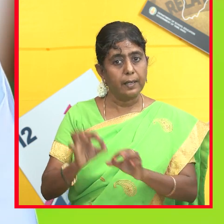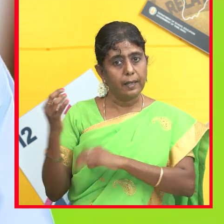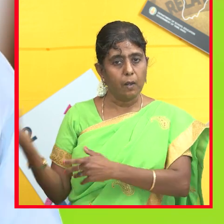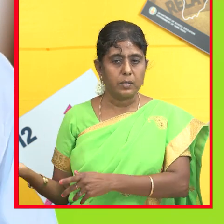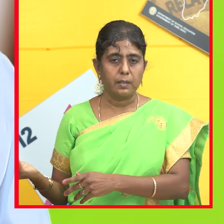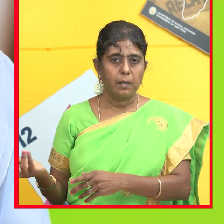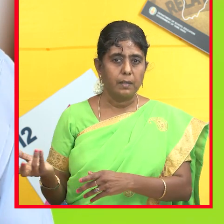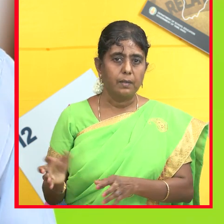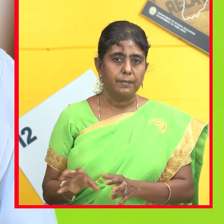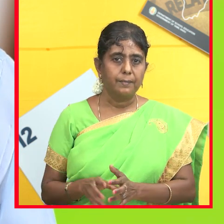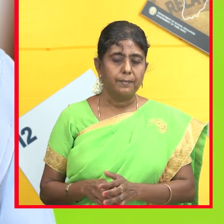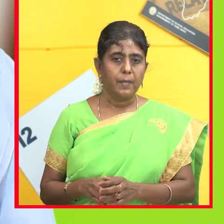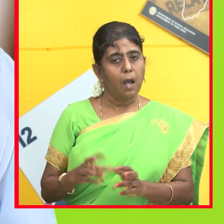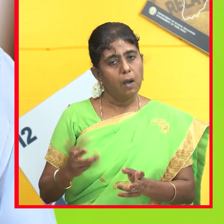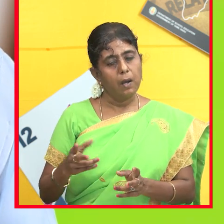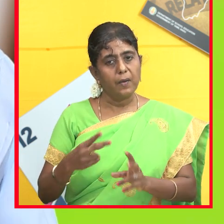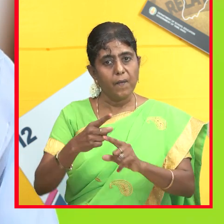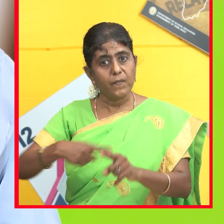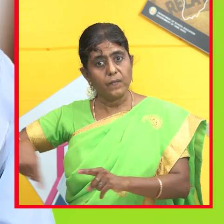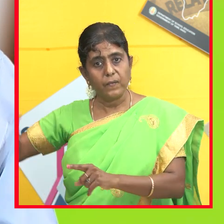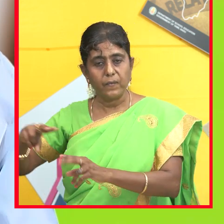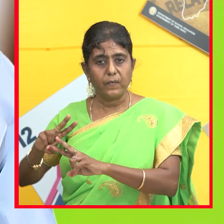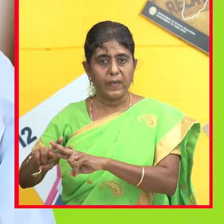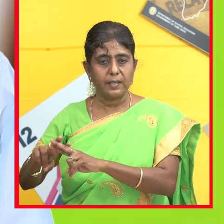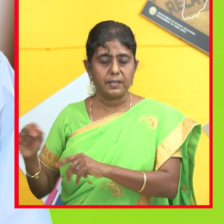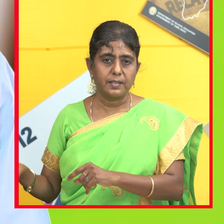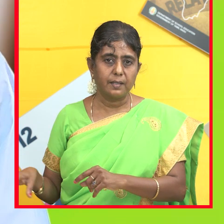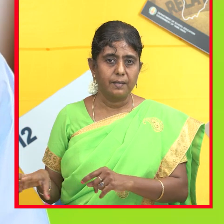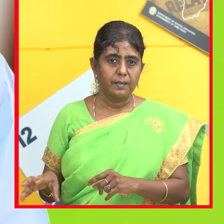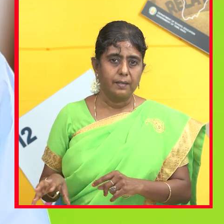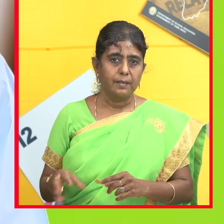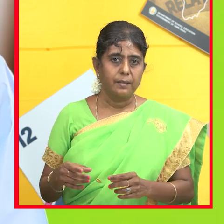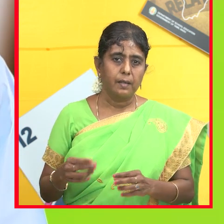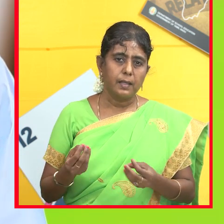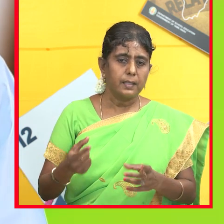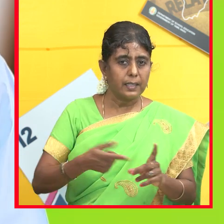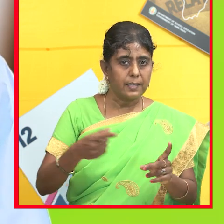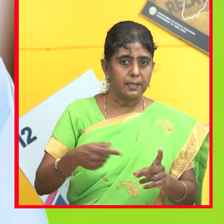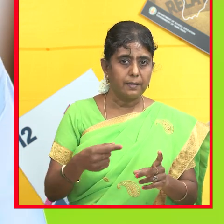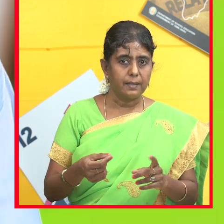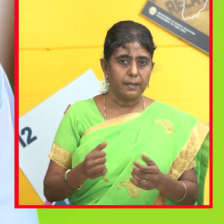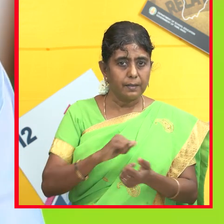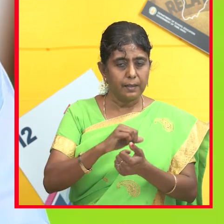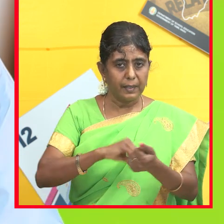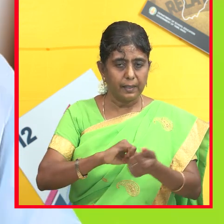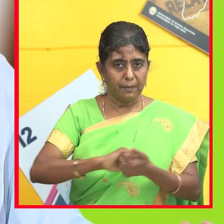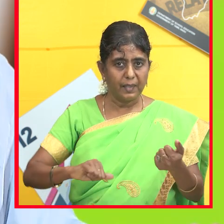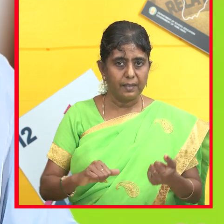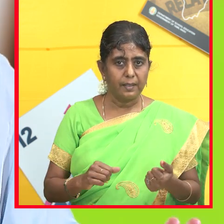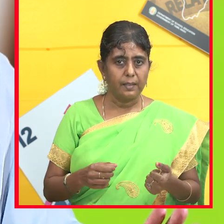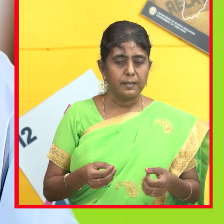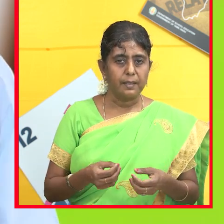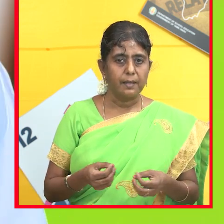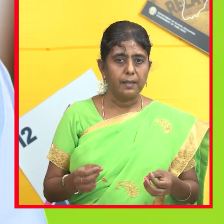or you have to do the factorization. Afterwards, if possible anything to be cancelled, do it and write the remaining. This is the